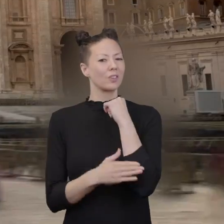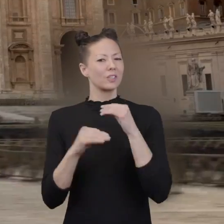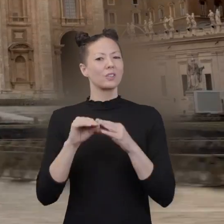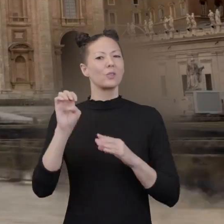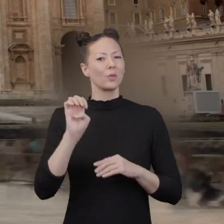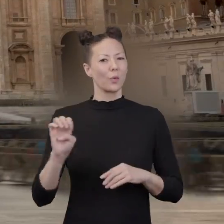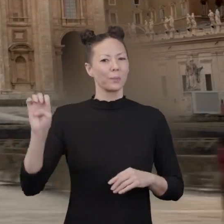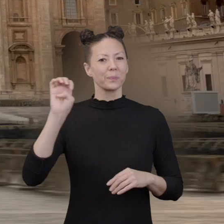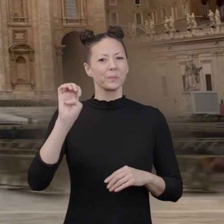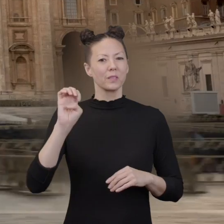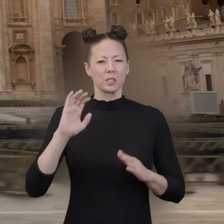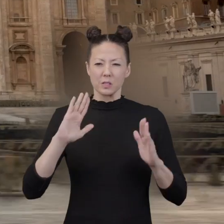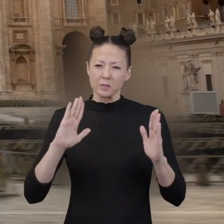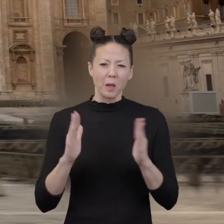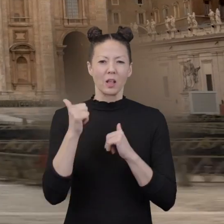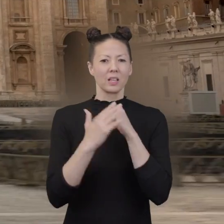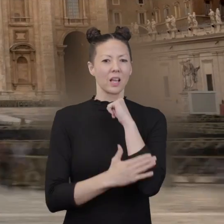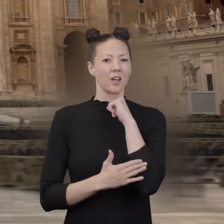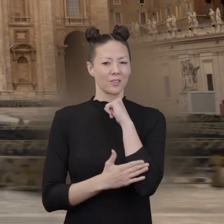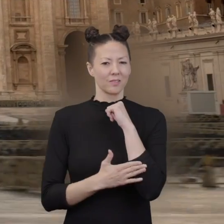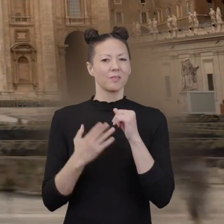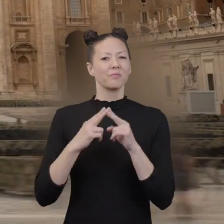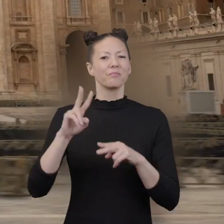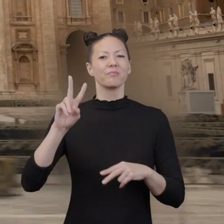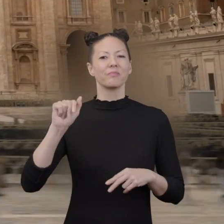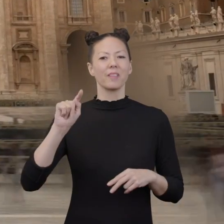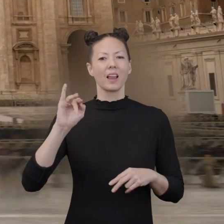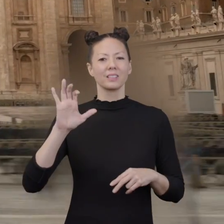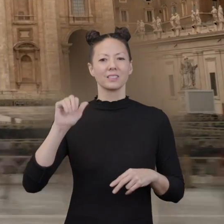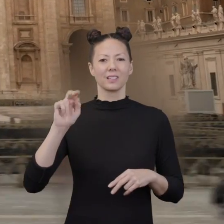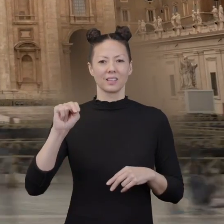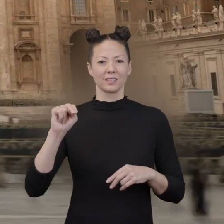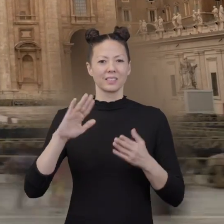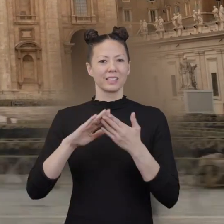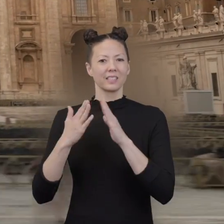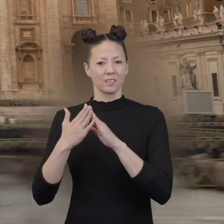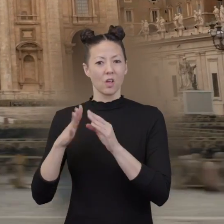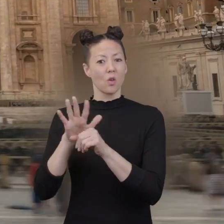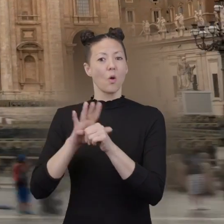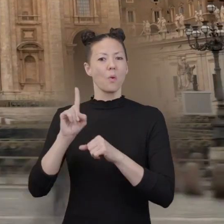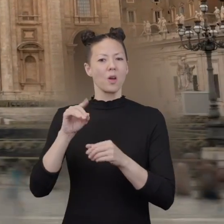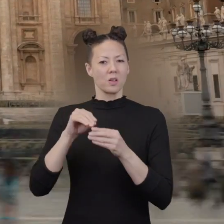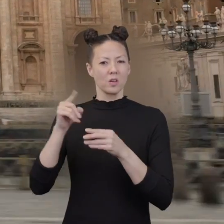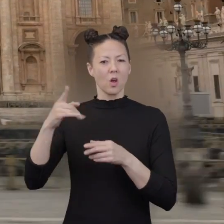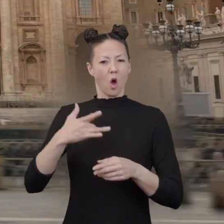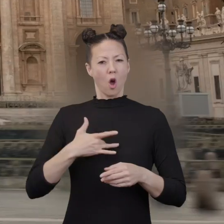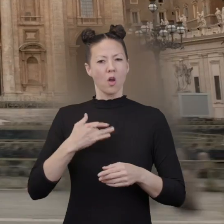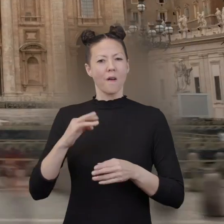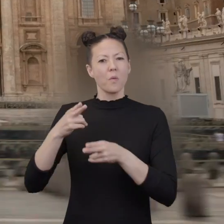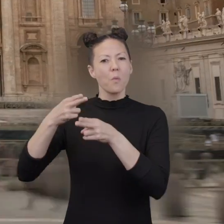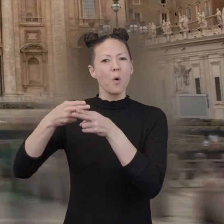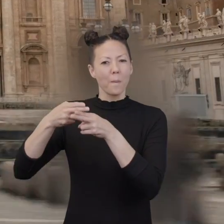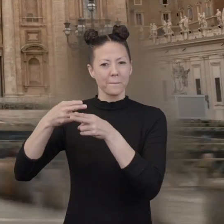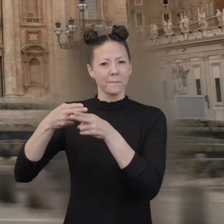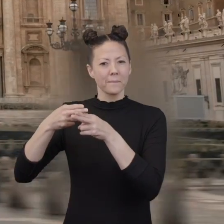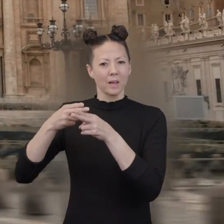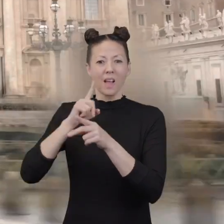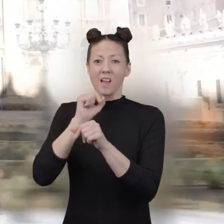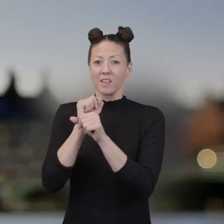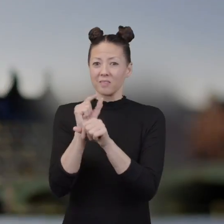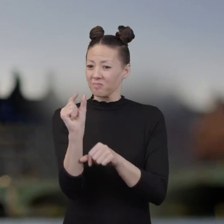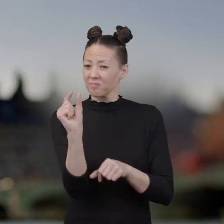smallest country, the Vatican City, is located in the heart of Rome and is actually only the size of a small suburban